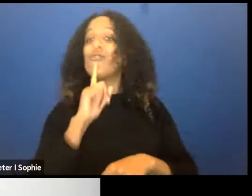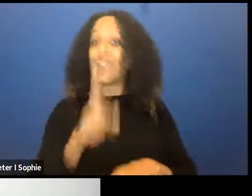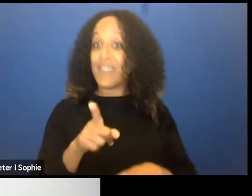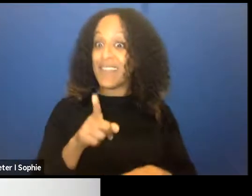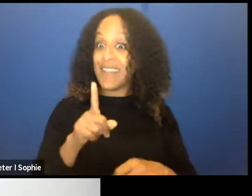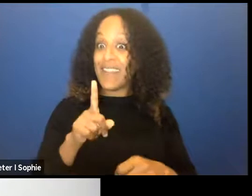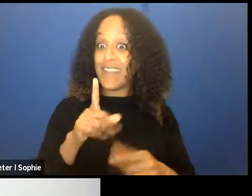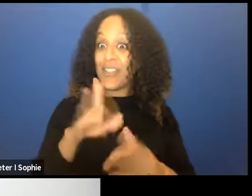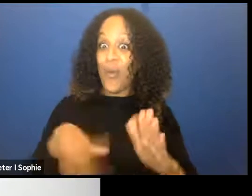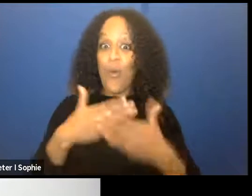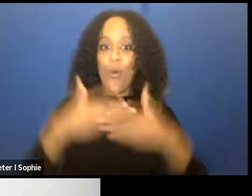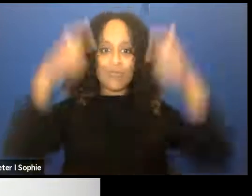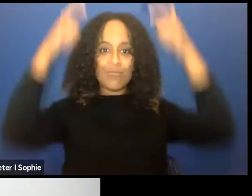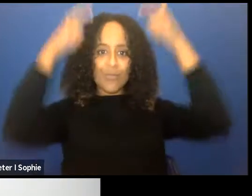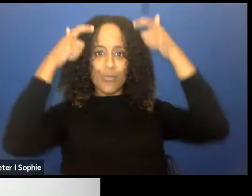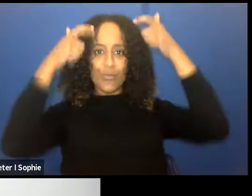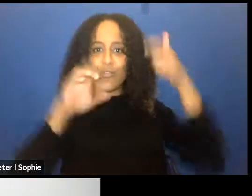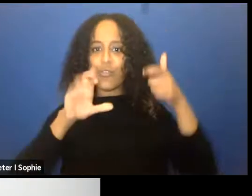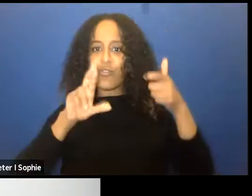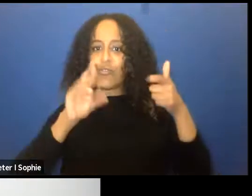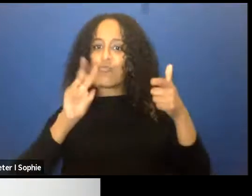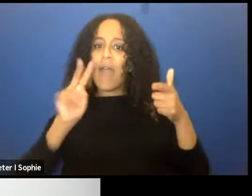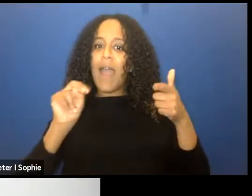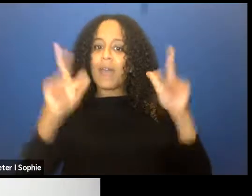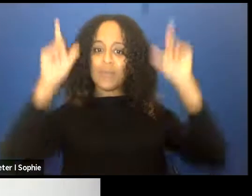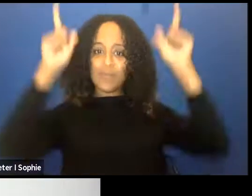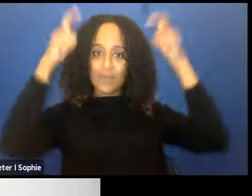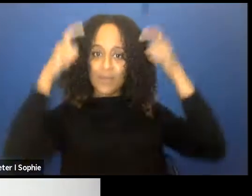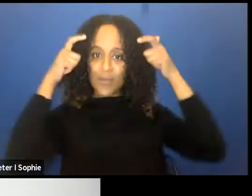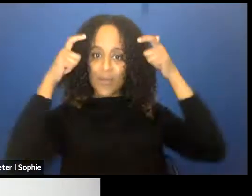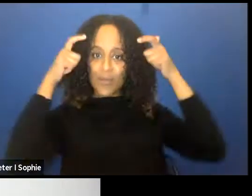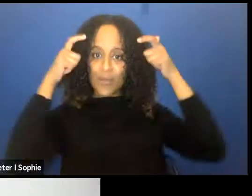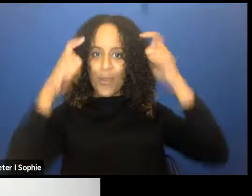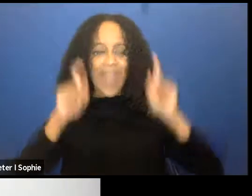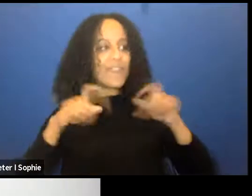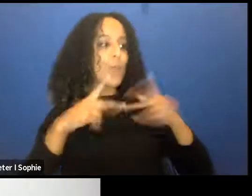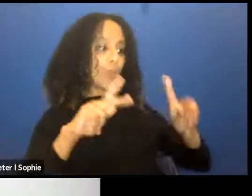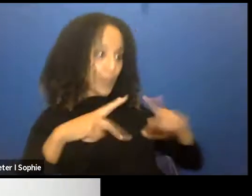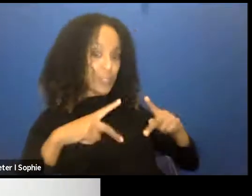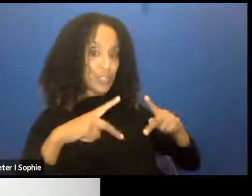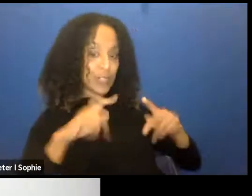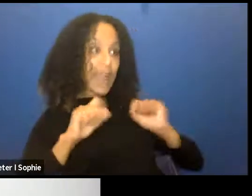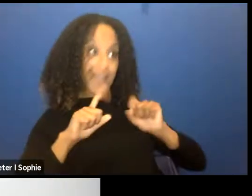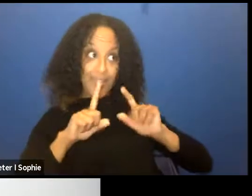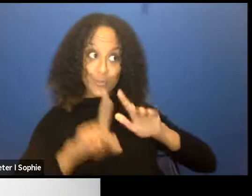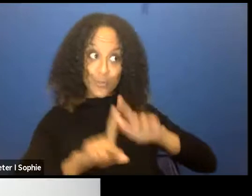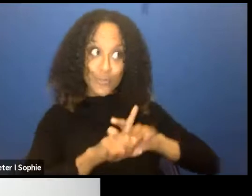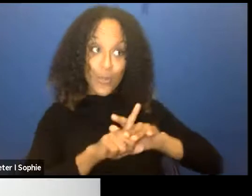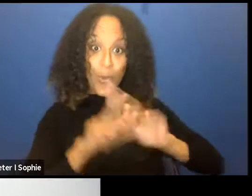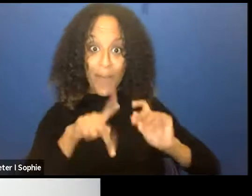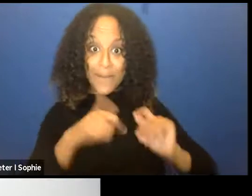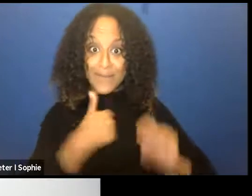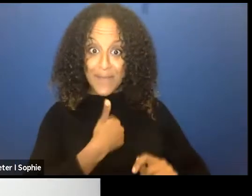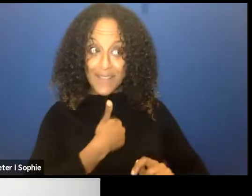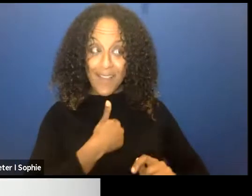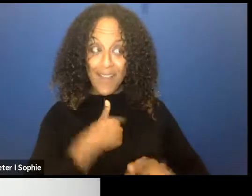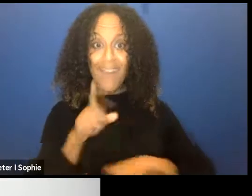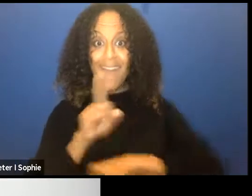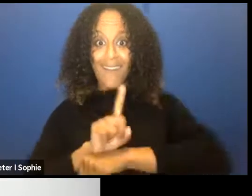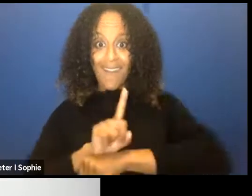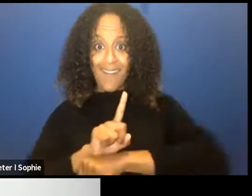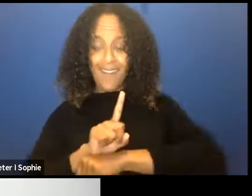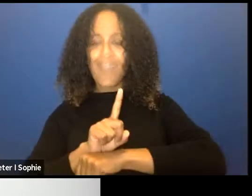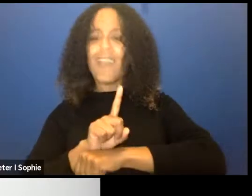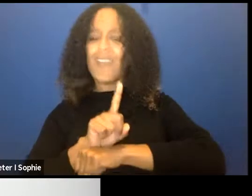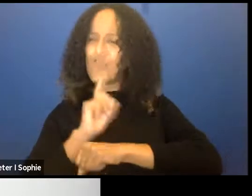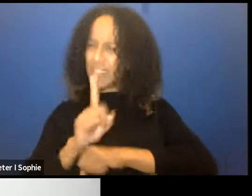whole Crown Act where we're having to have permission to show up as ourselves. And so, having to kind